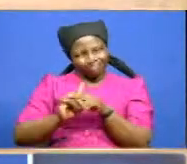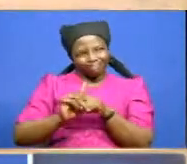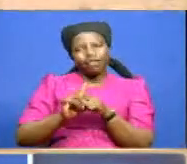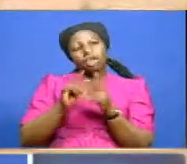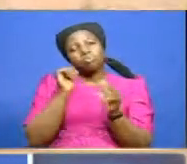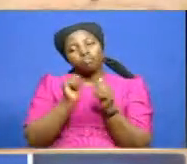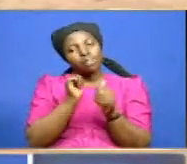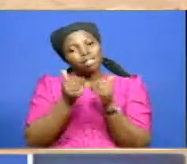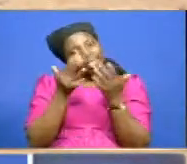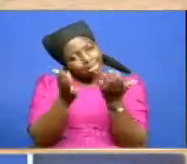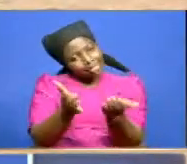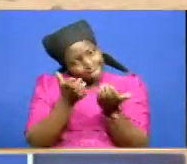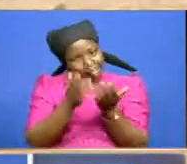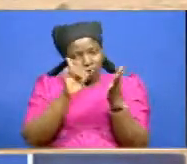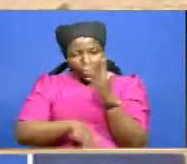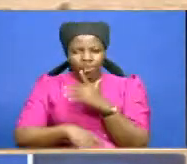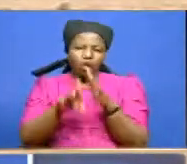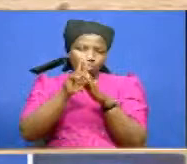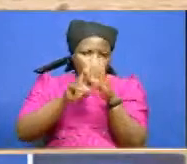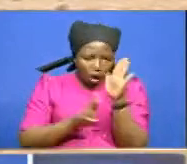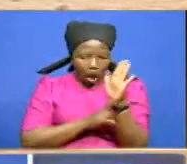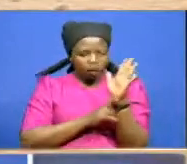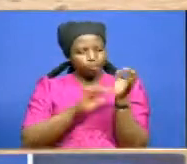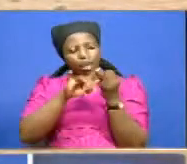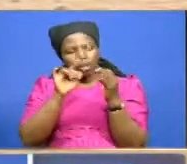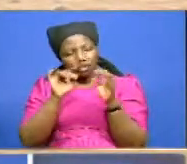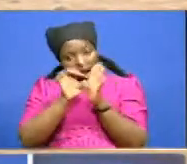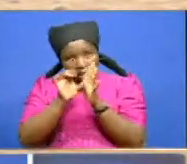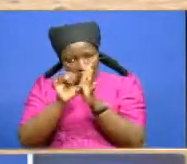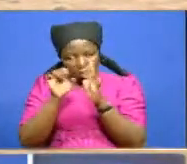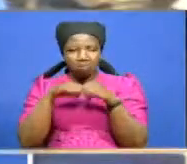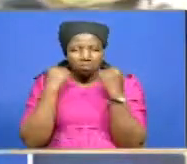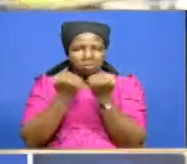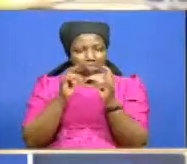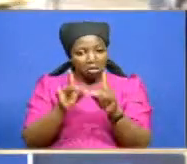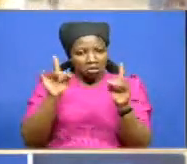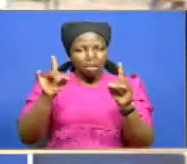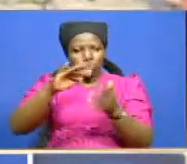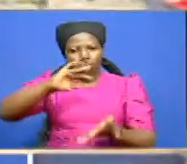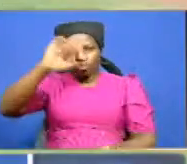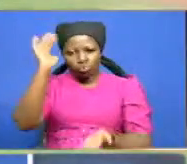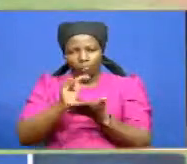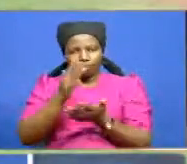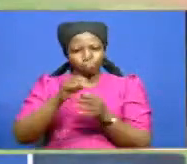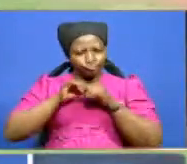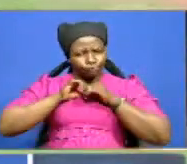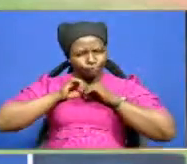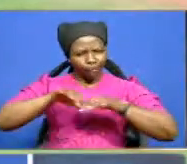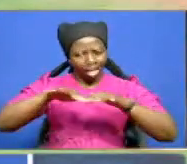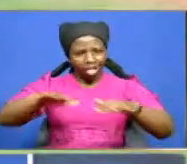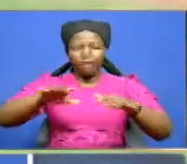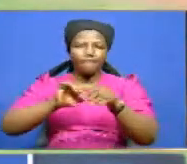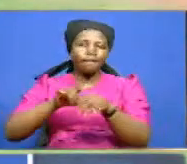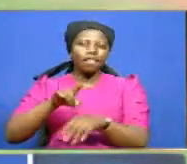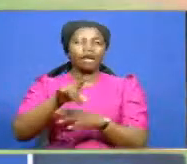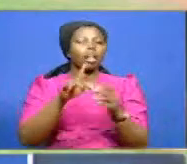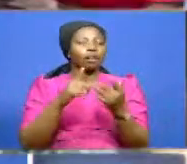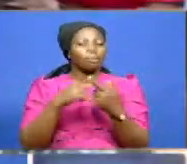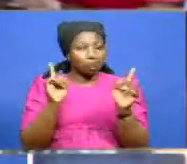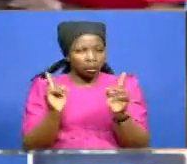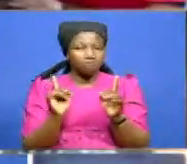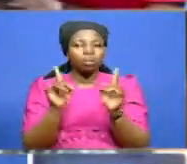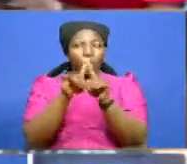which necessitated restrictions such as social distancing to curb the spread of the virus. But even then, enforcement